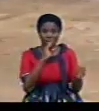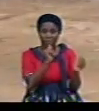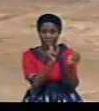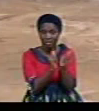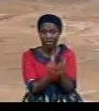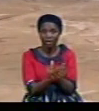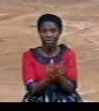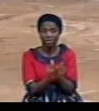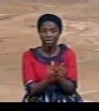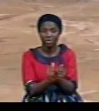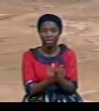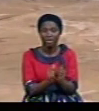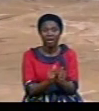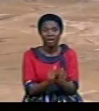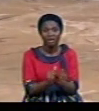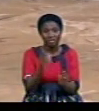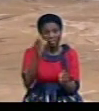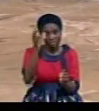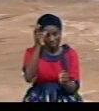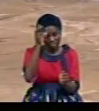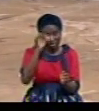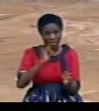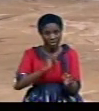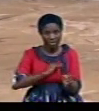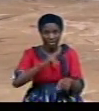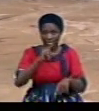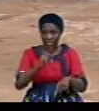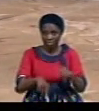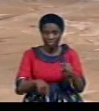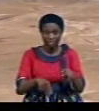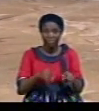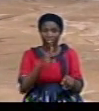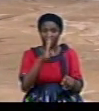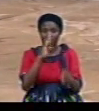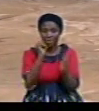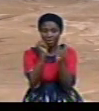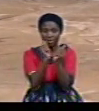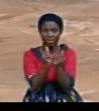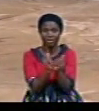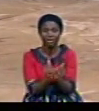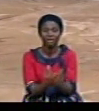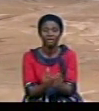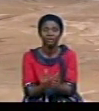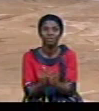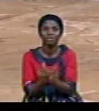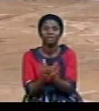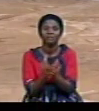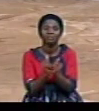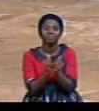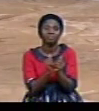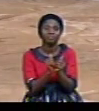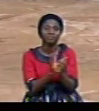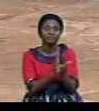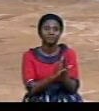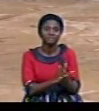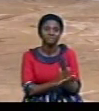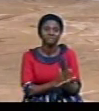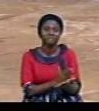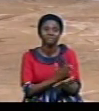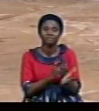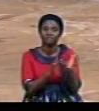cannot be bound demons I cannot be bound